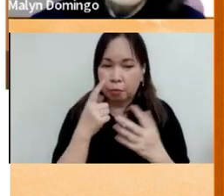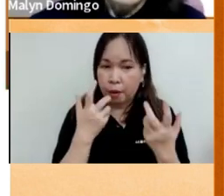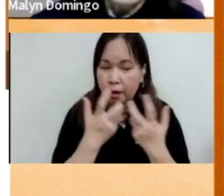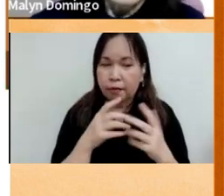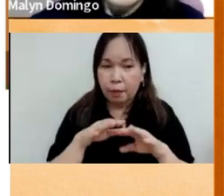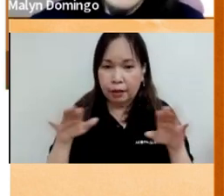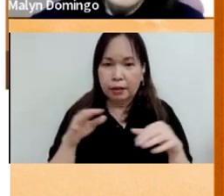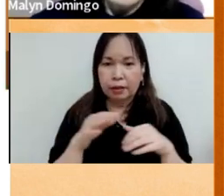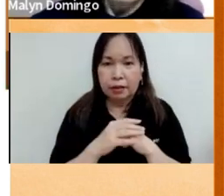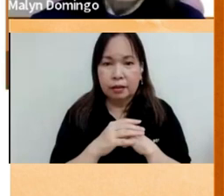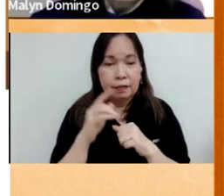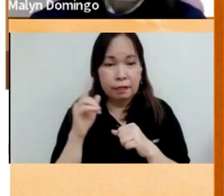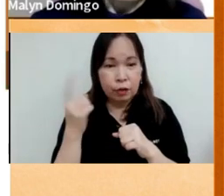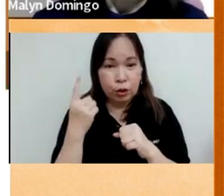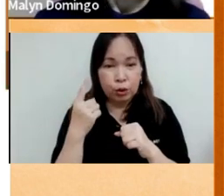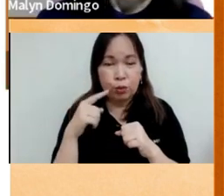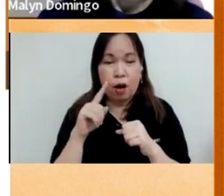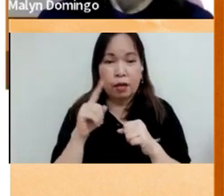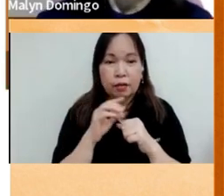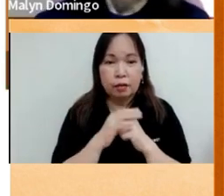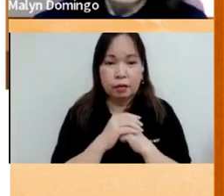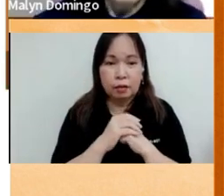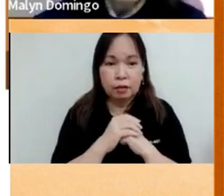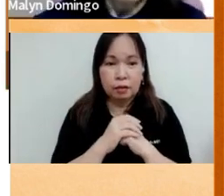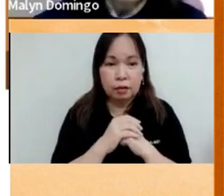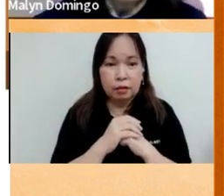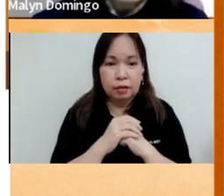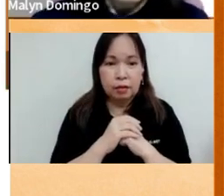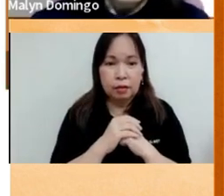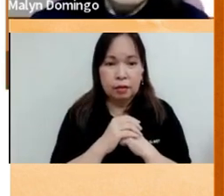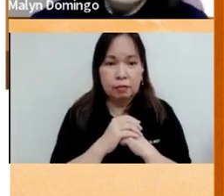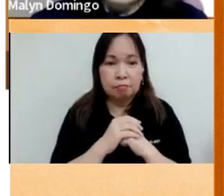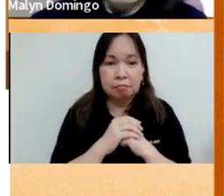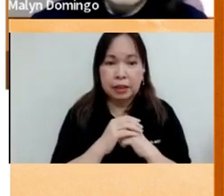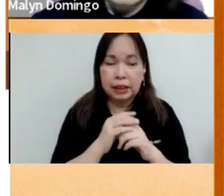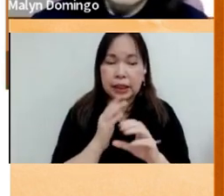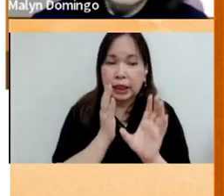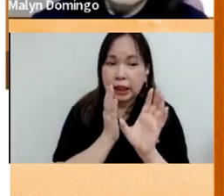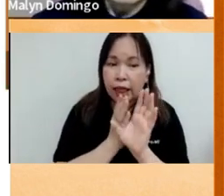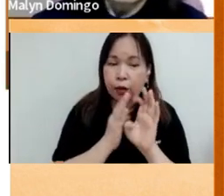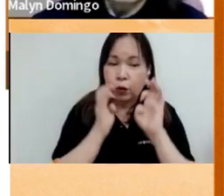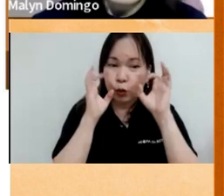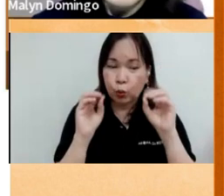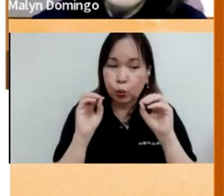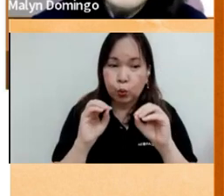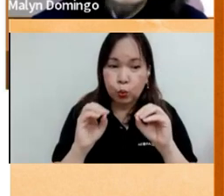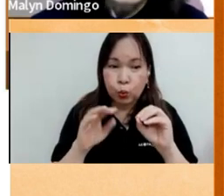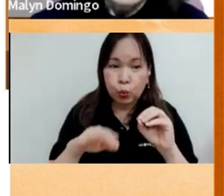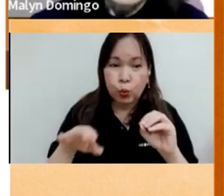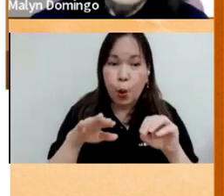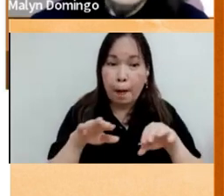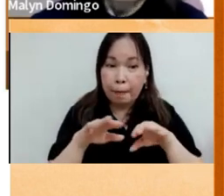first, psychoeducation that teaches children how to identify cues for